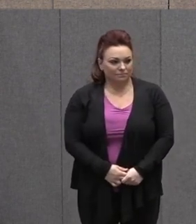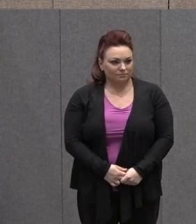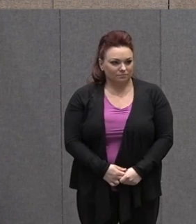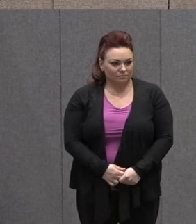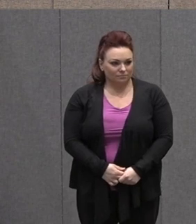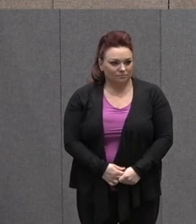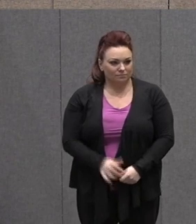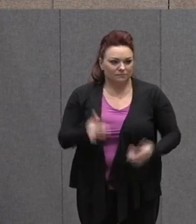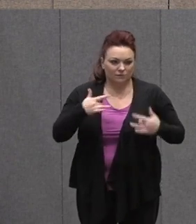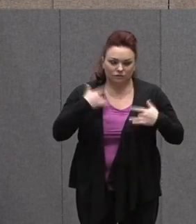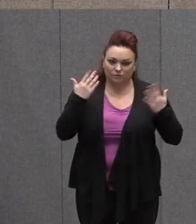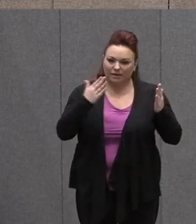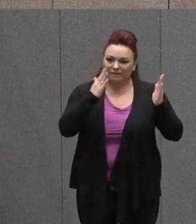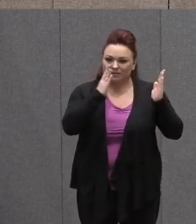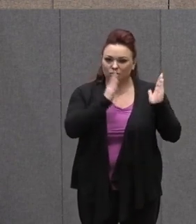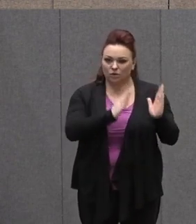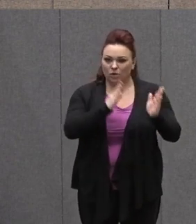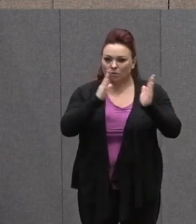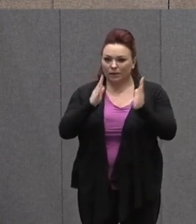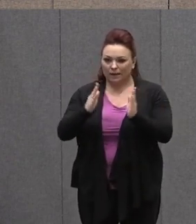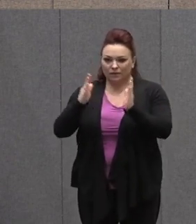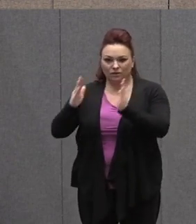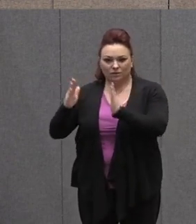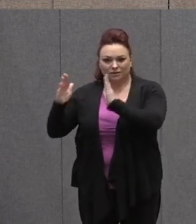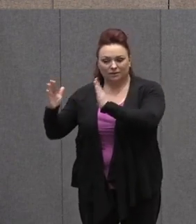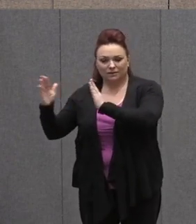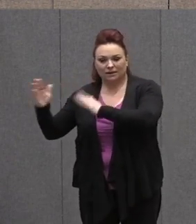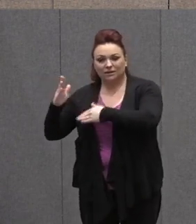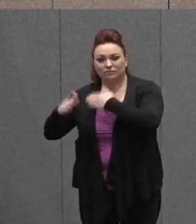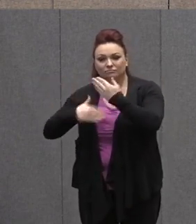so that my events go in order.